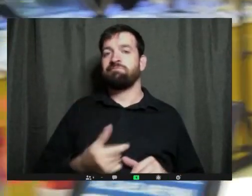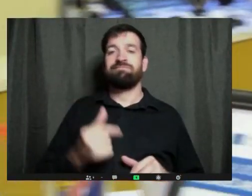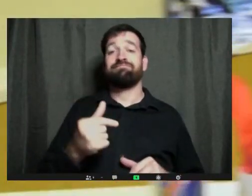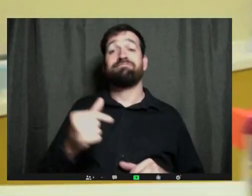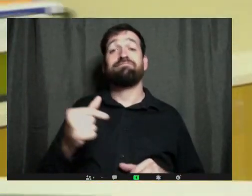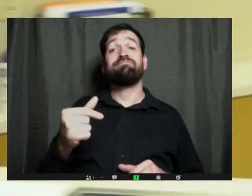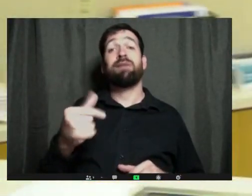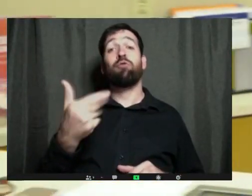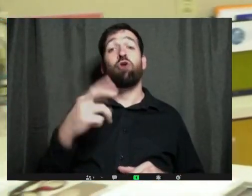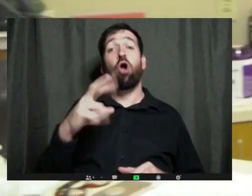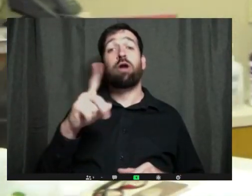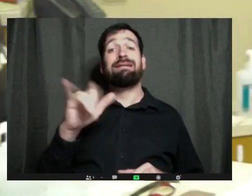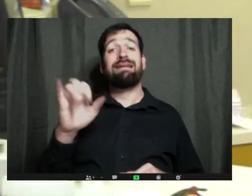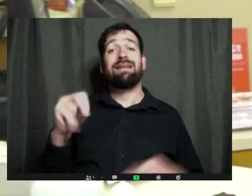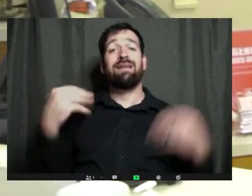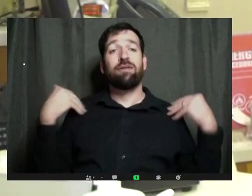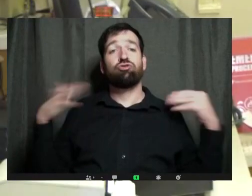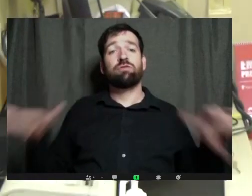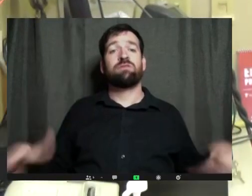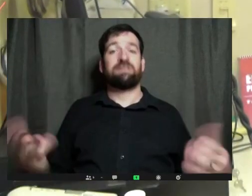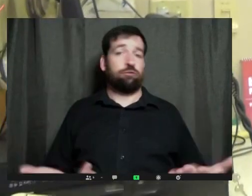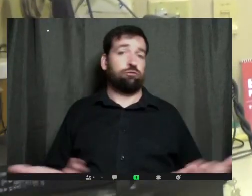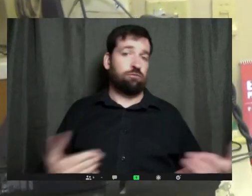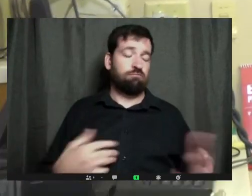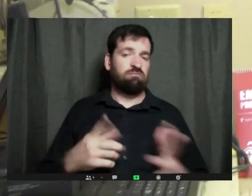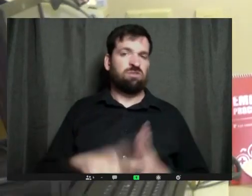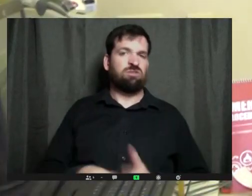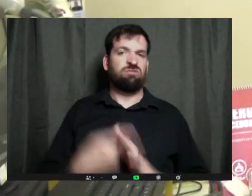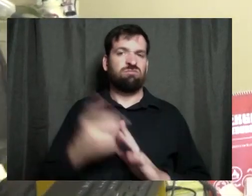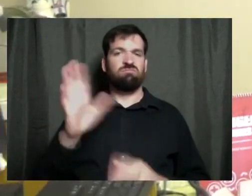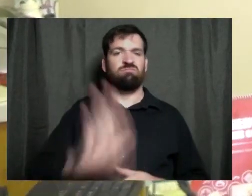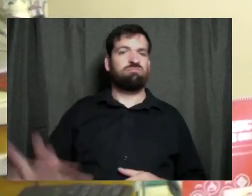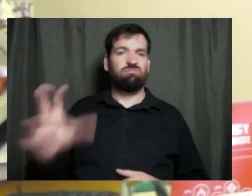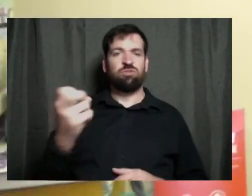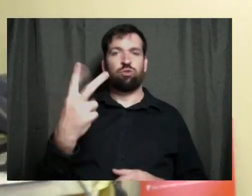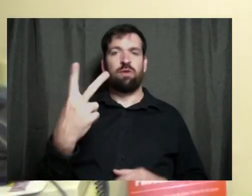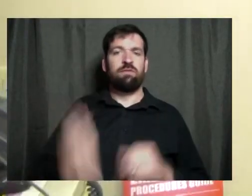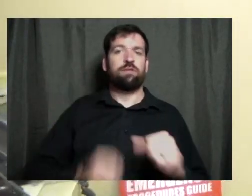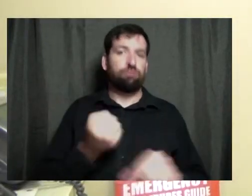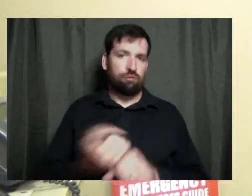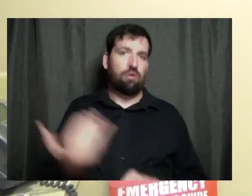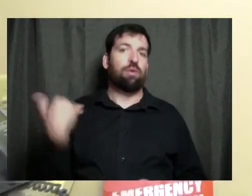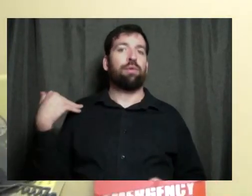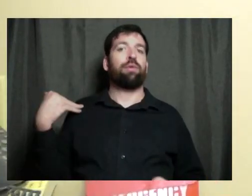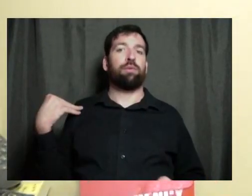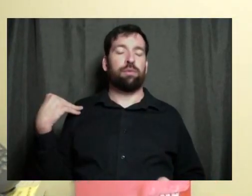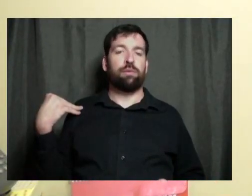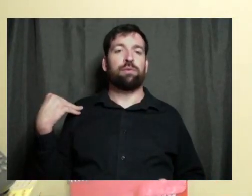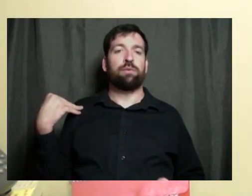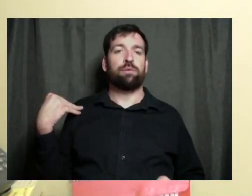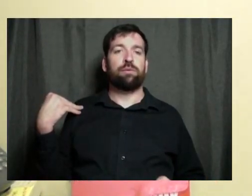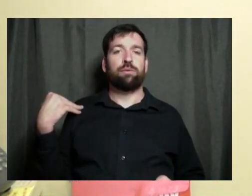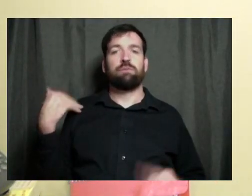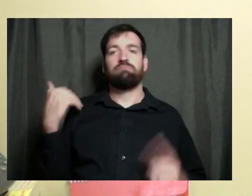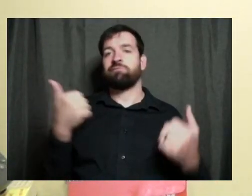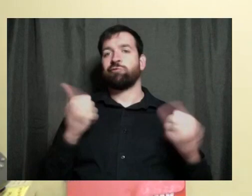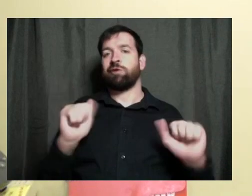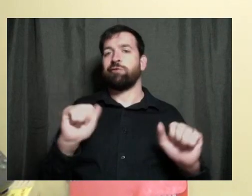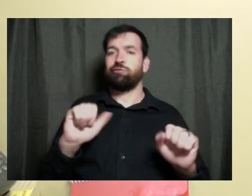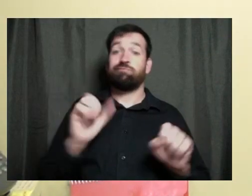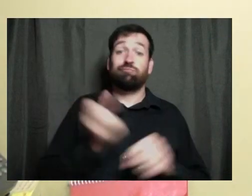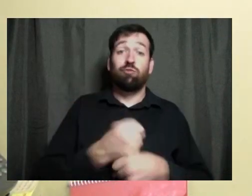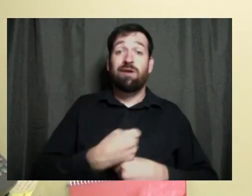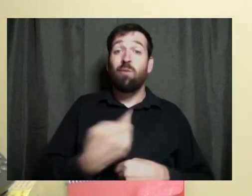Missy's Boutique. We started out about 12 years ago trying to create a one-stop shop for